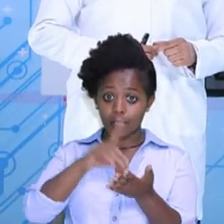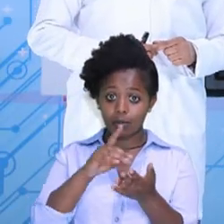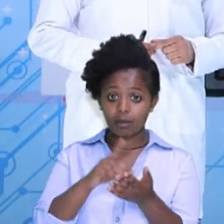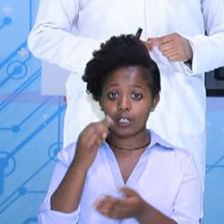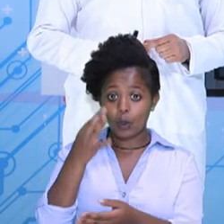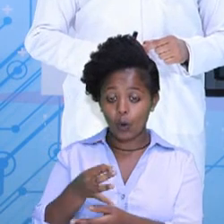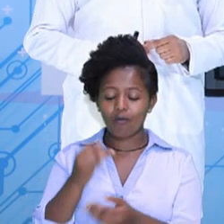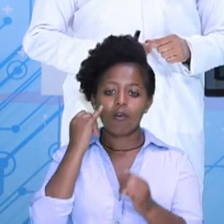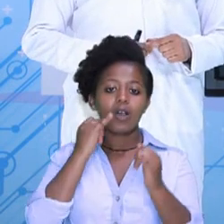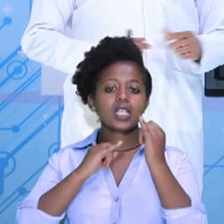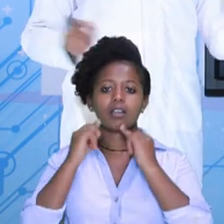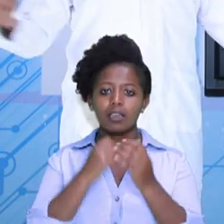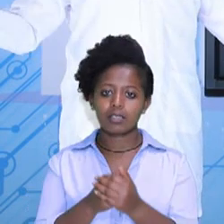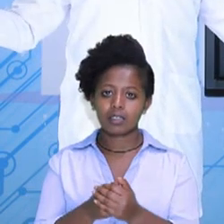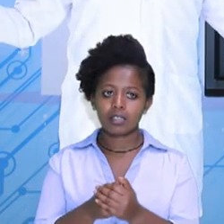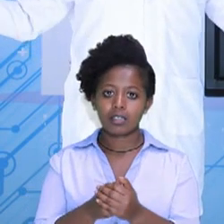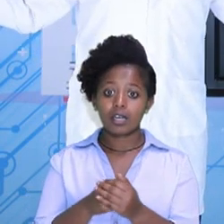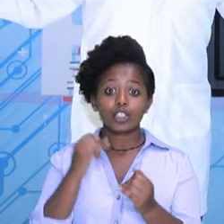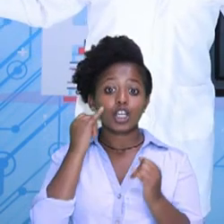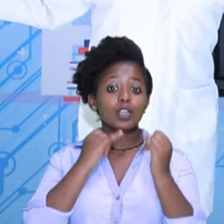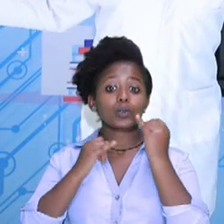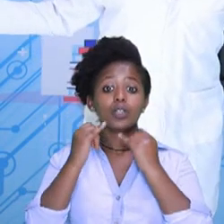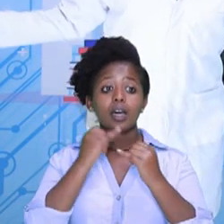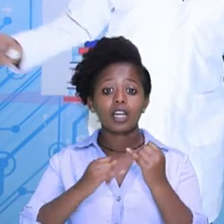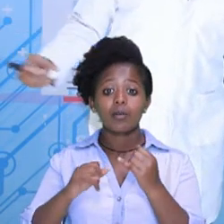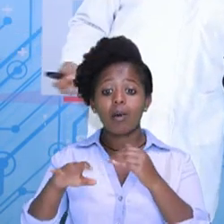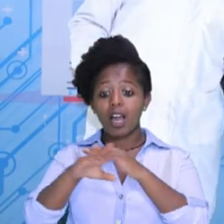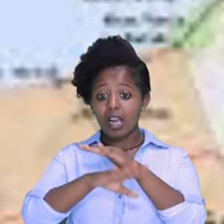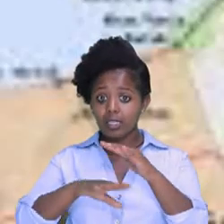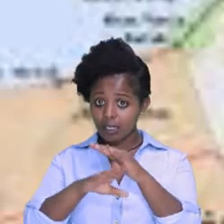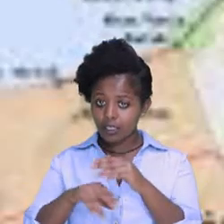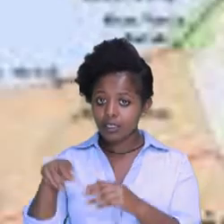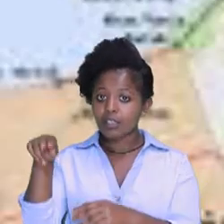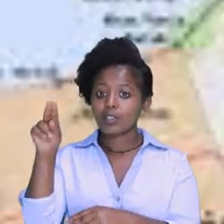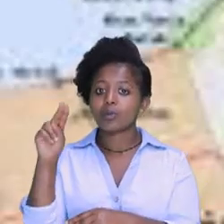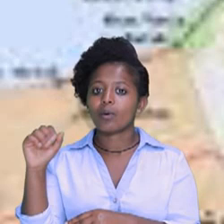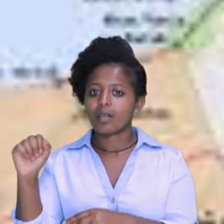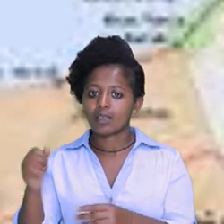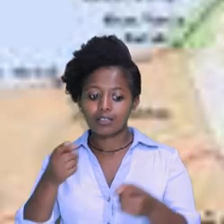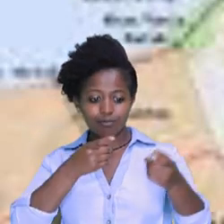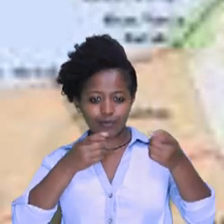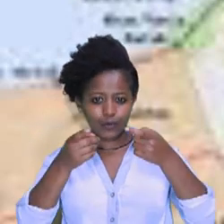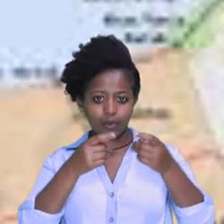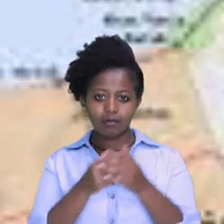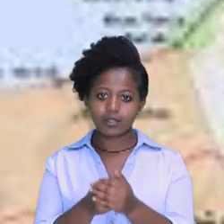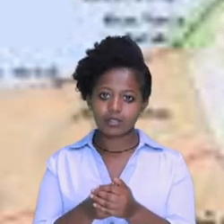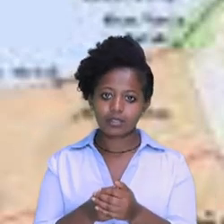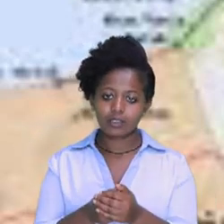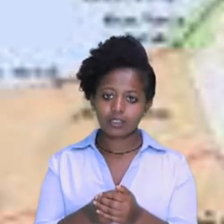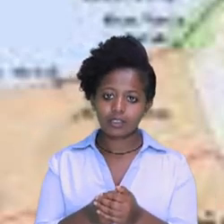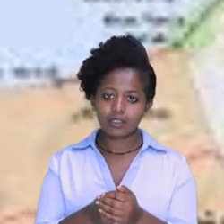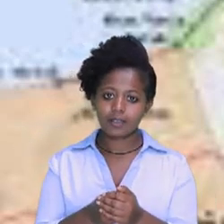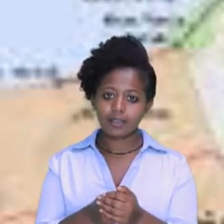of Israel. Jerusalem under UN supervision.